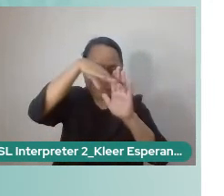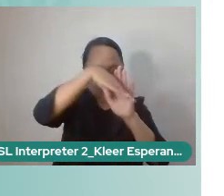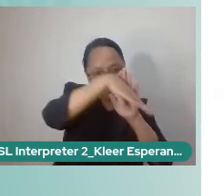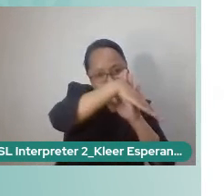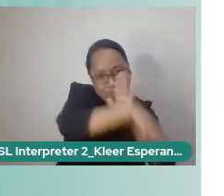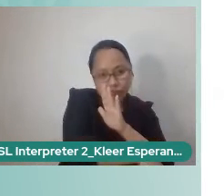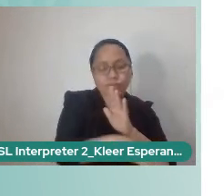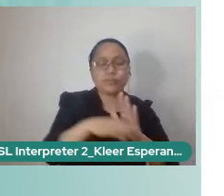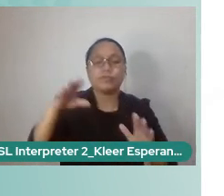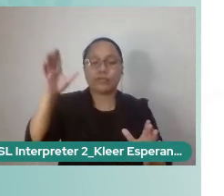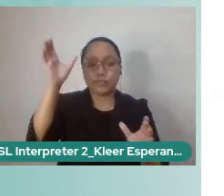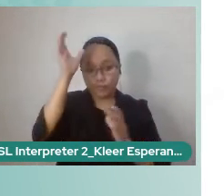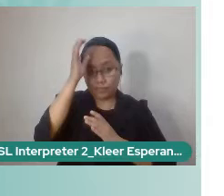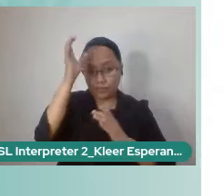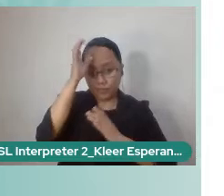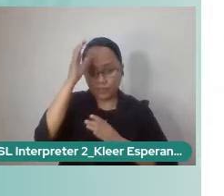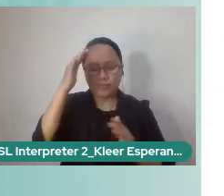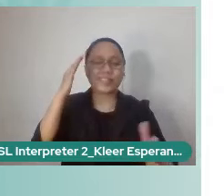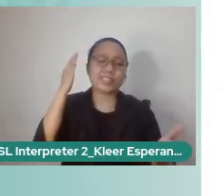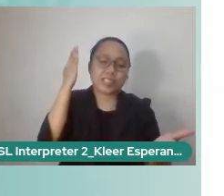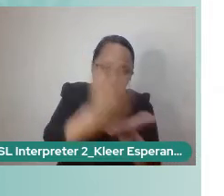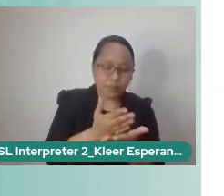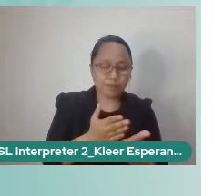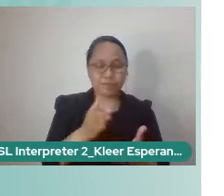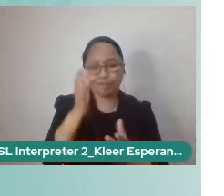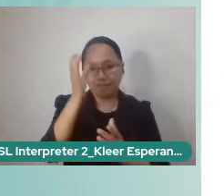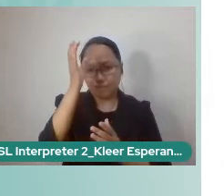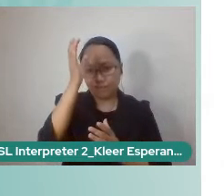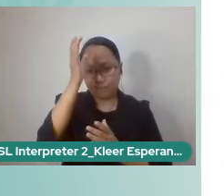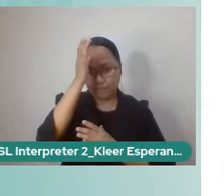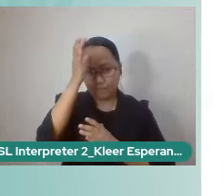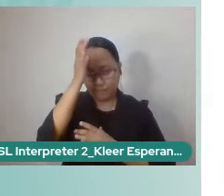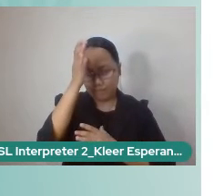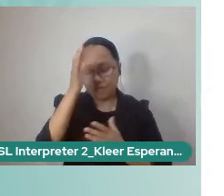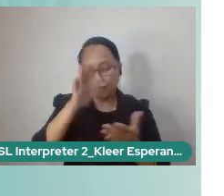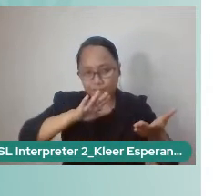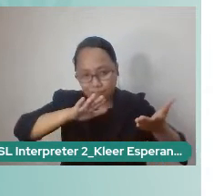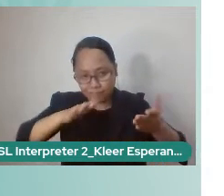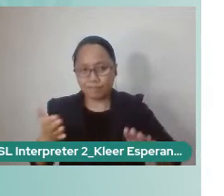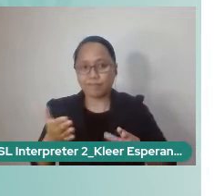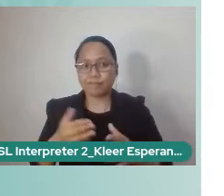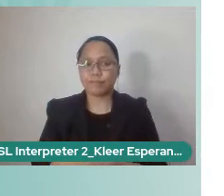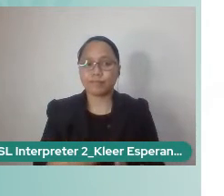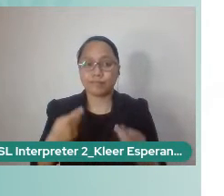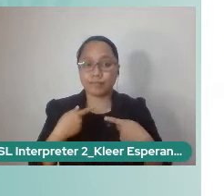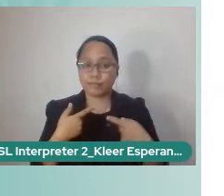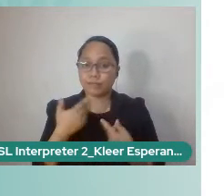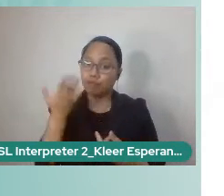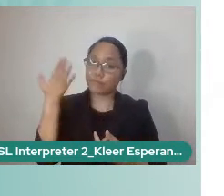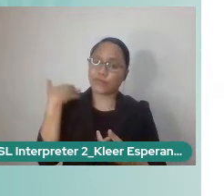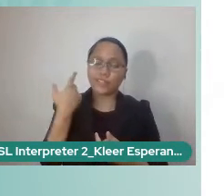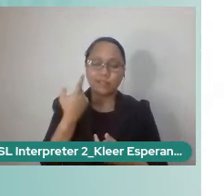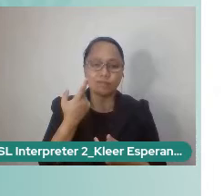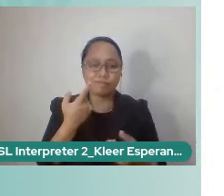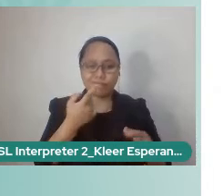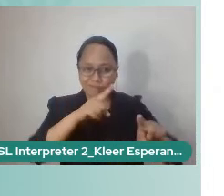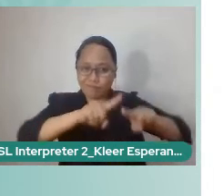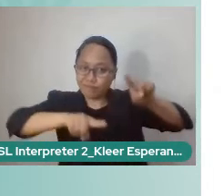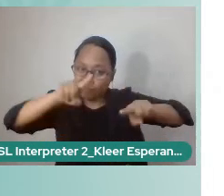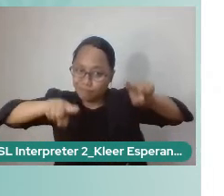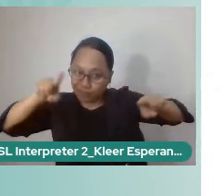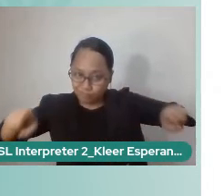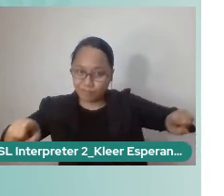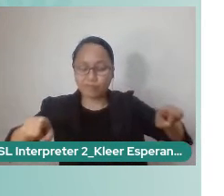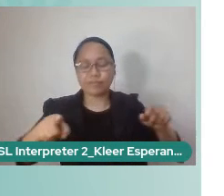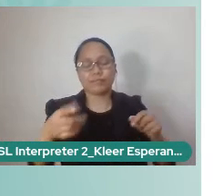is preventable death for women's cancer. So we have been working in several countries, and currently we are in